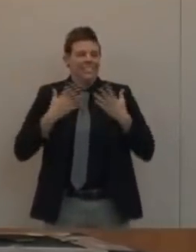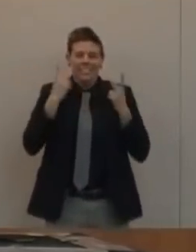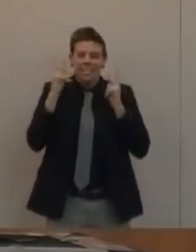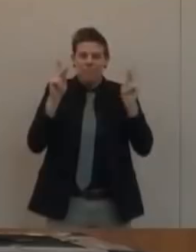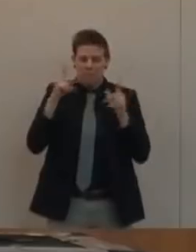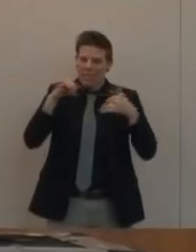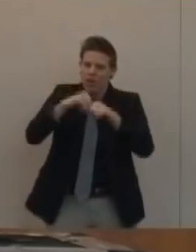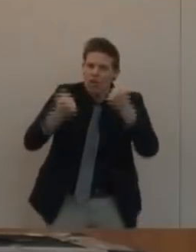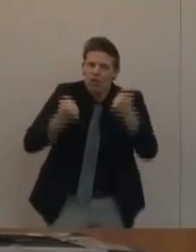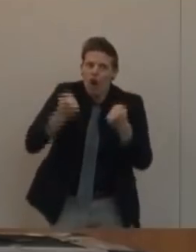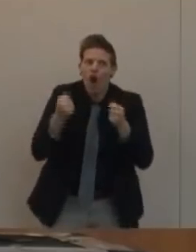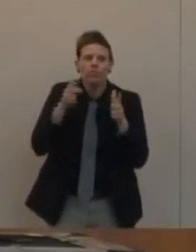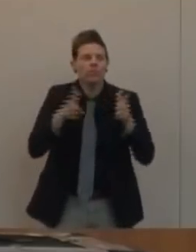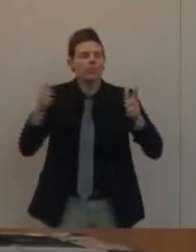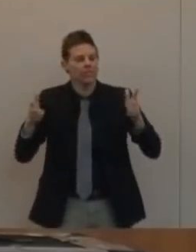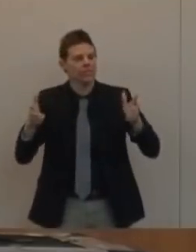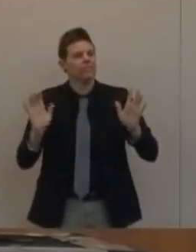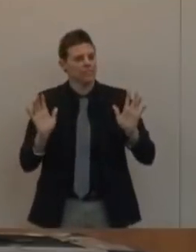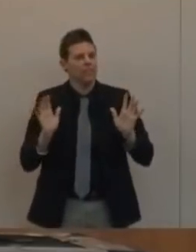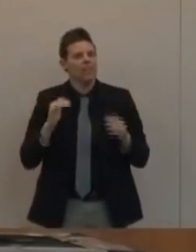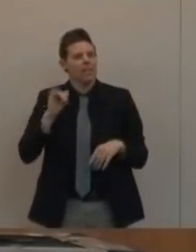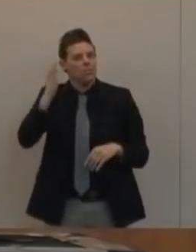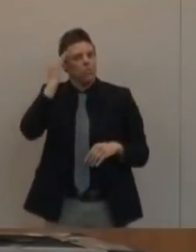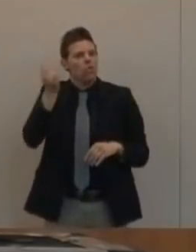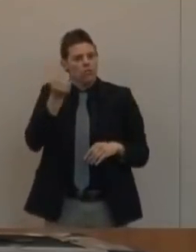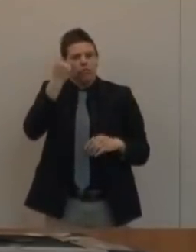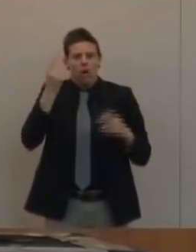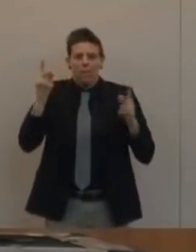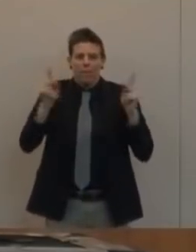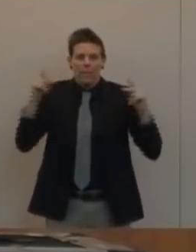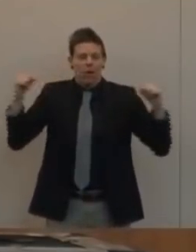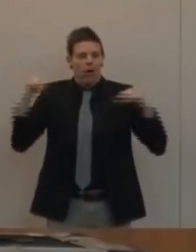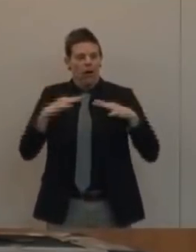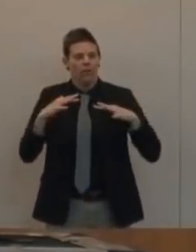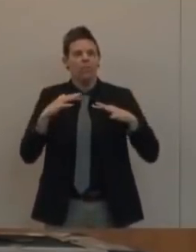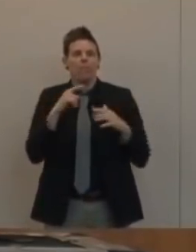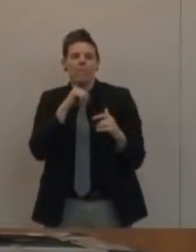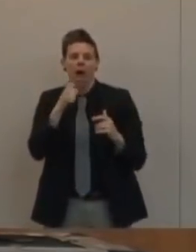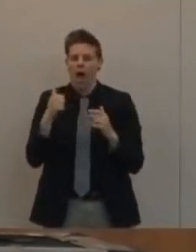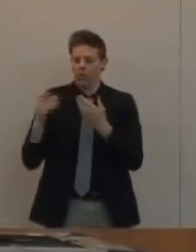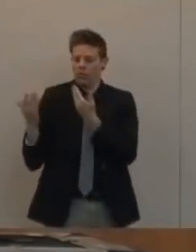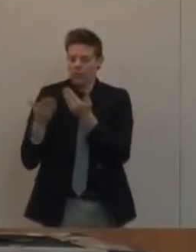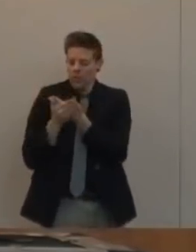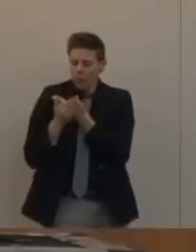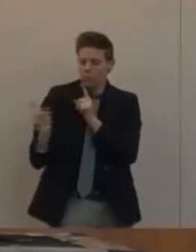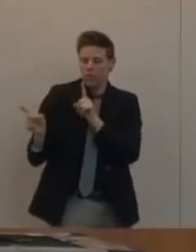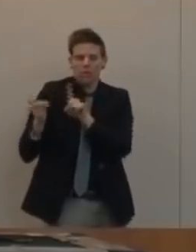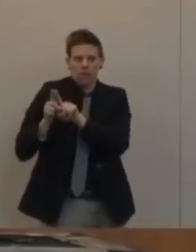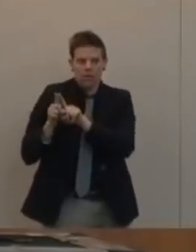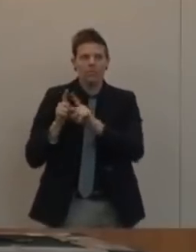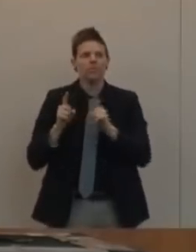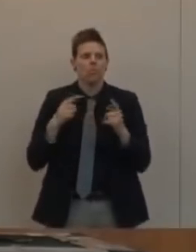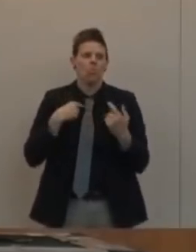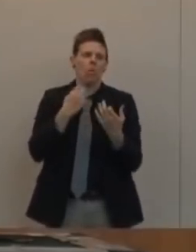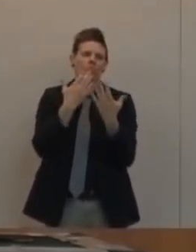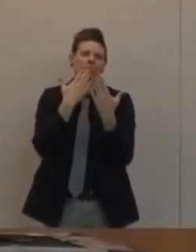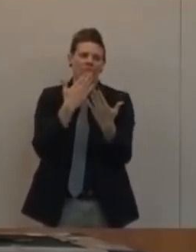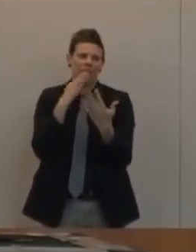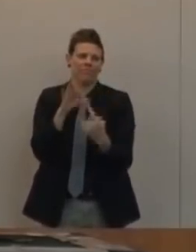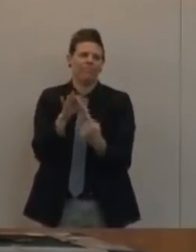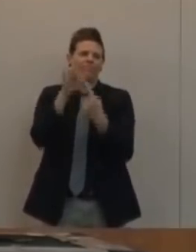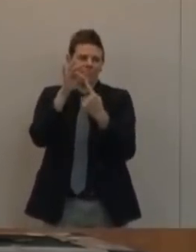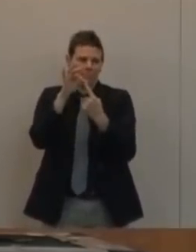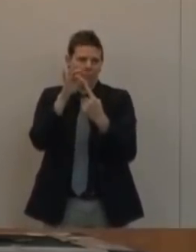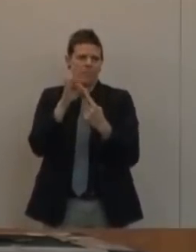by coming to their place of worship. I want to give a specific shout out to Calvary, who has an